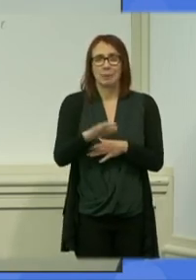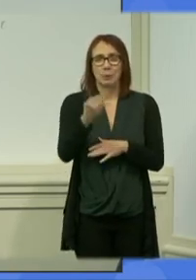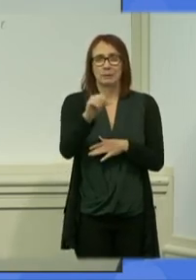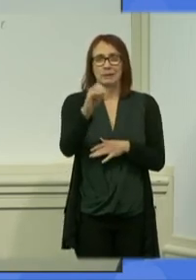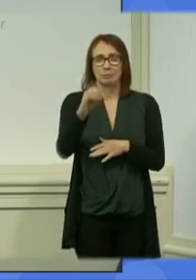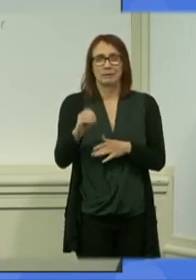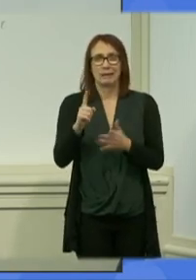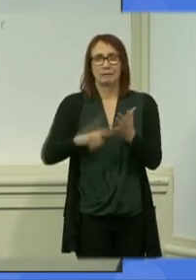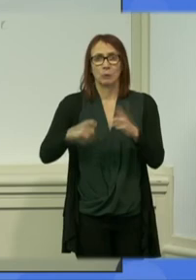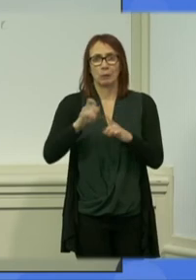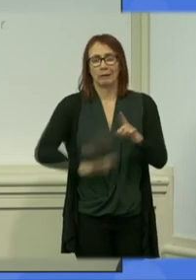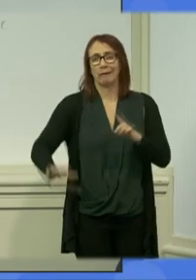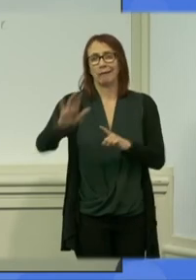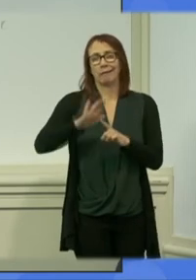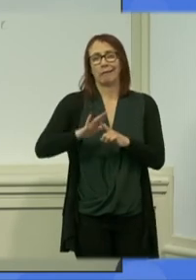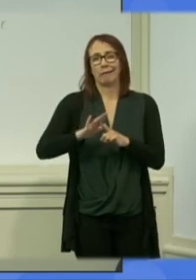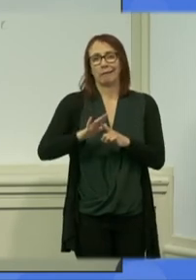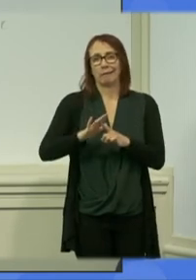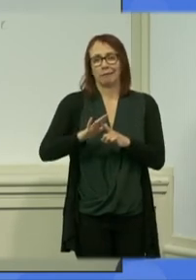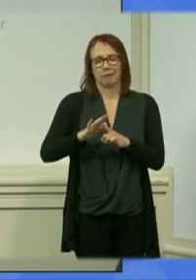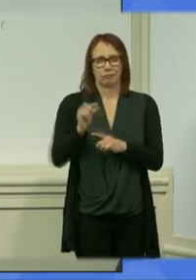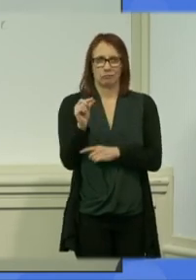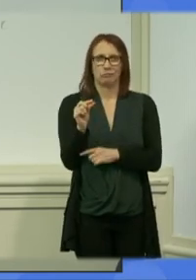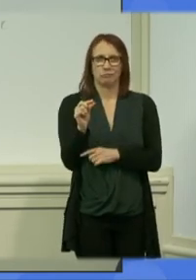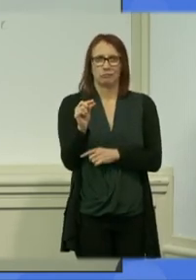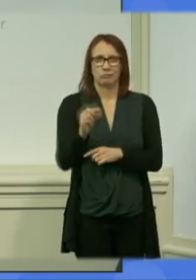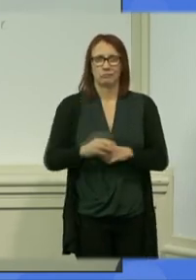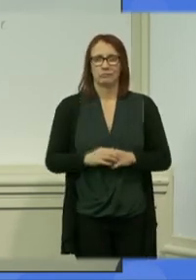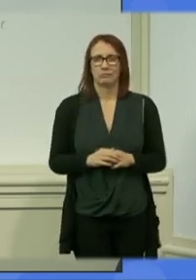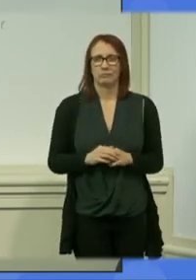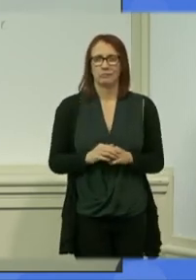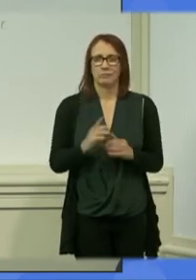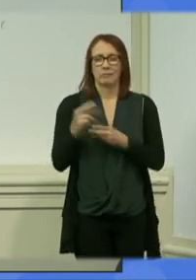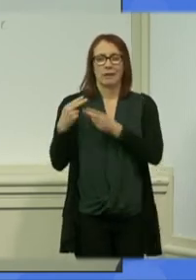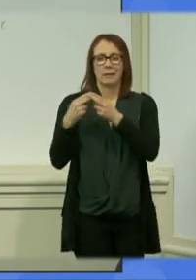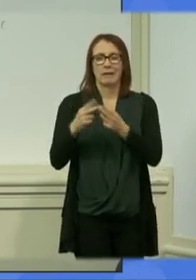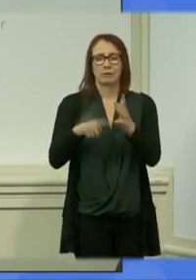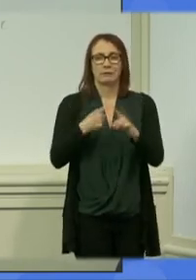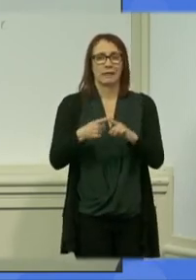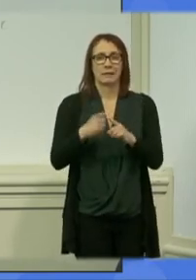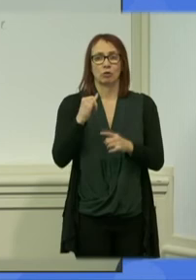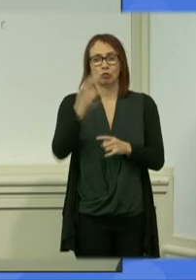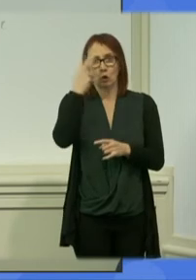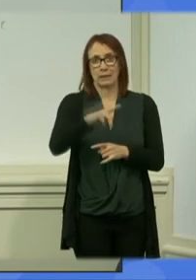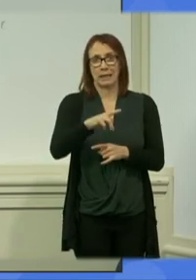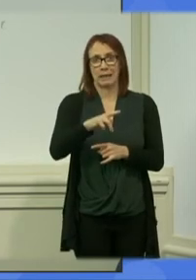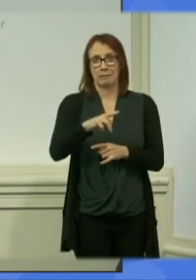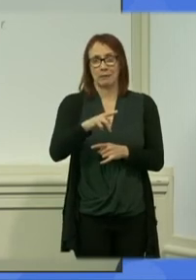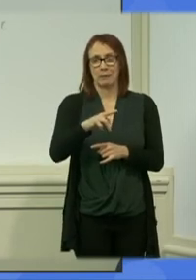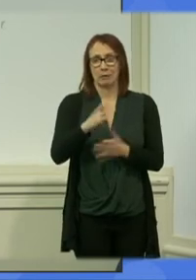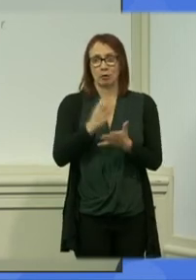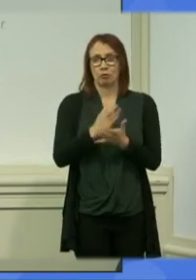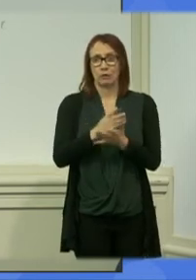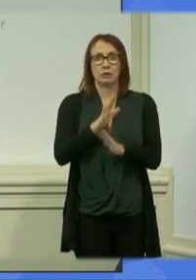estates across the UK. So it's a very small amount. And inheritance tax, wrongly named, it's a tax on your estate when you